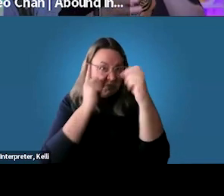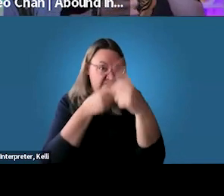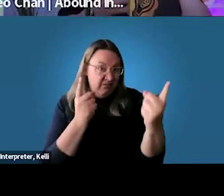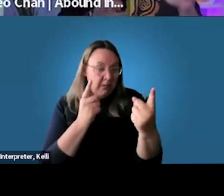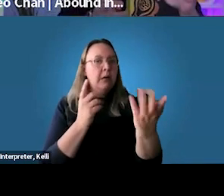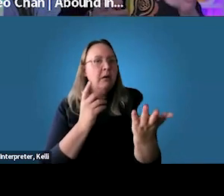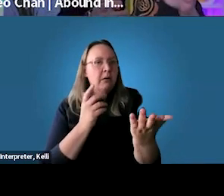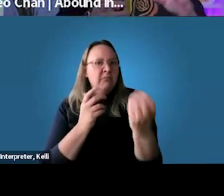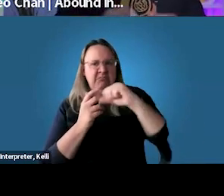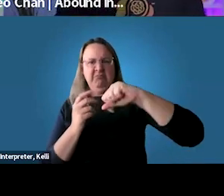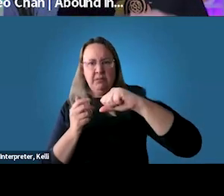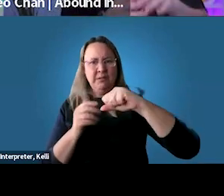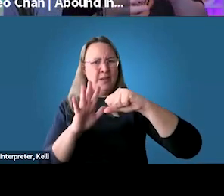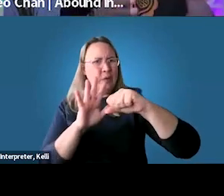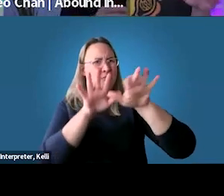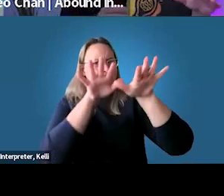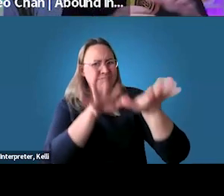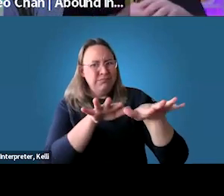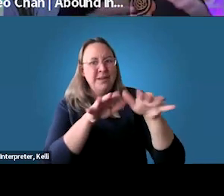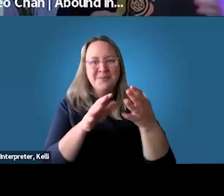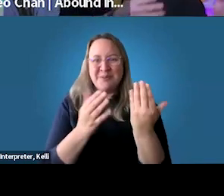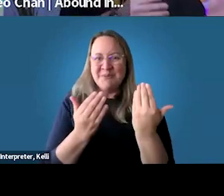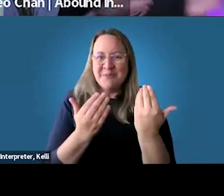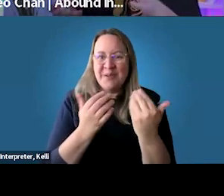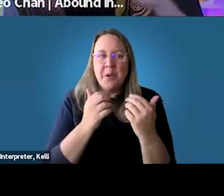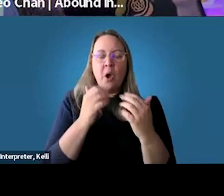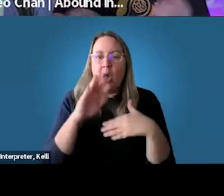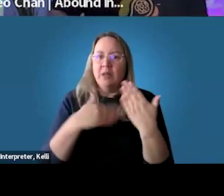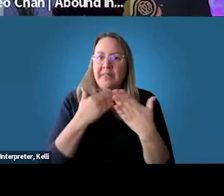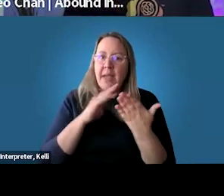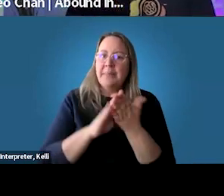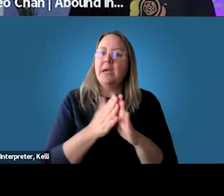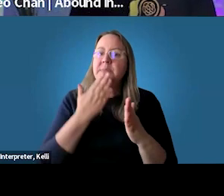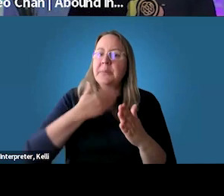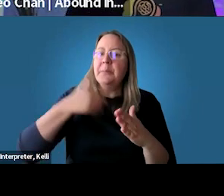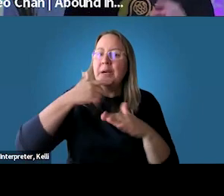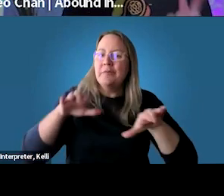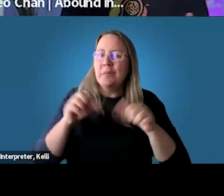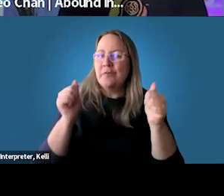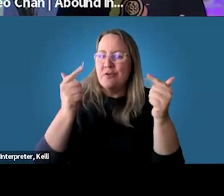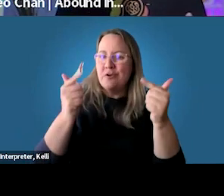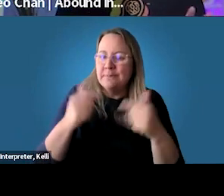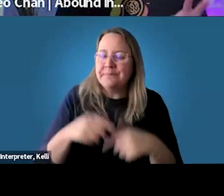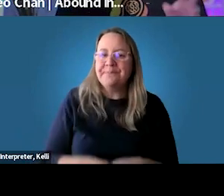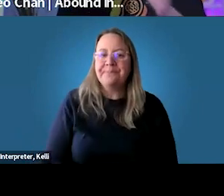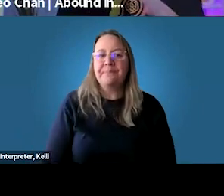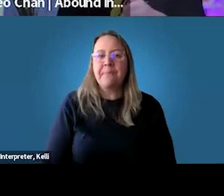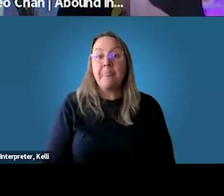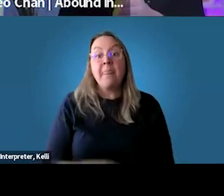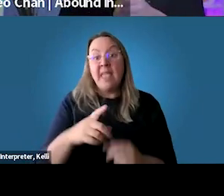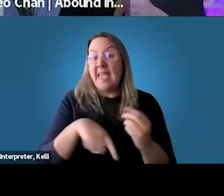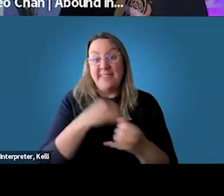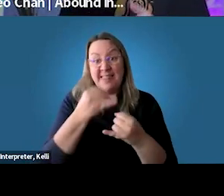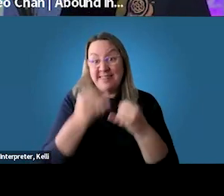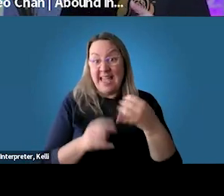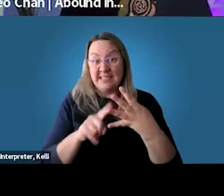thing. We're less defensive, right? Or we're less aggressive. We want all of that, and all of that leads to better performance. And then fourth, it actually does